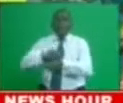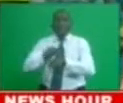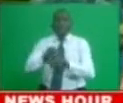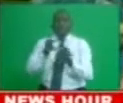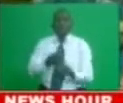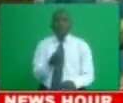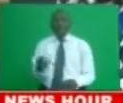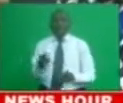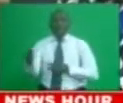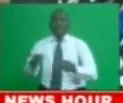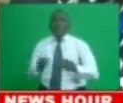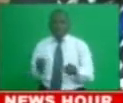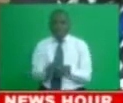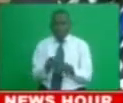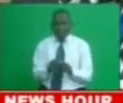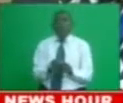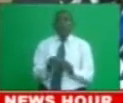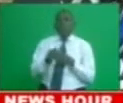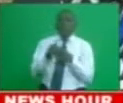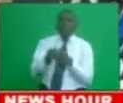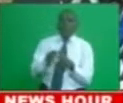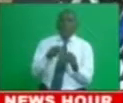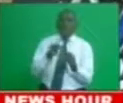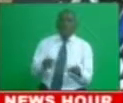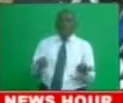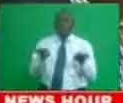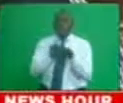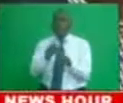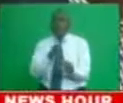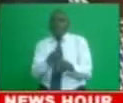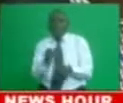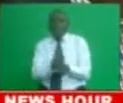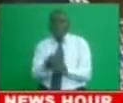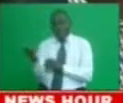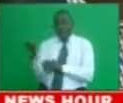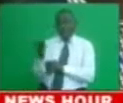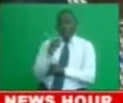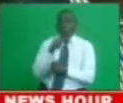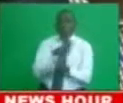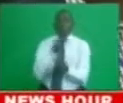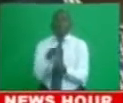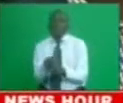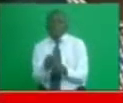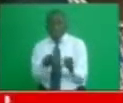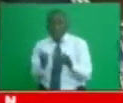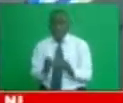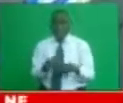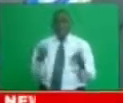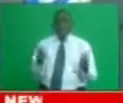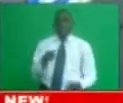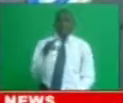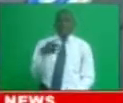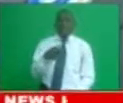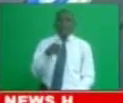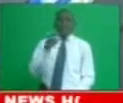human resource managers to champion the importance of their profession. Addressing participants, the Director General of the